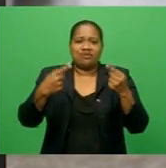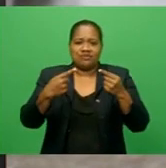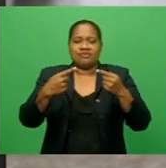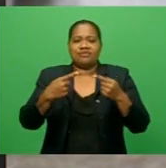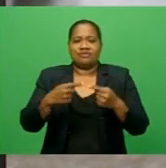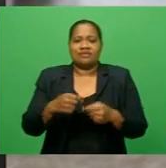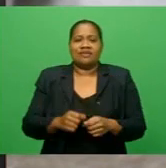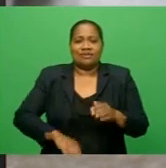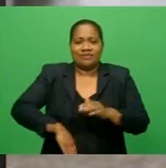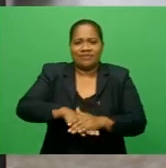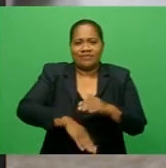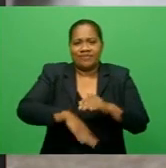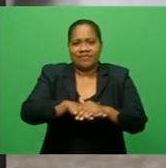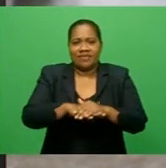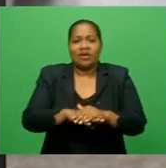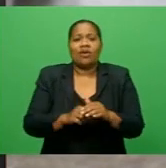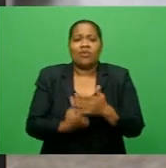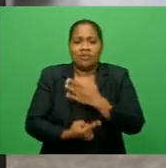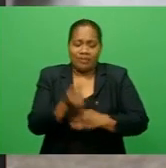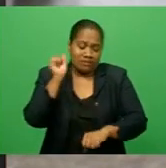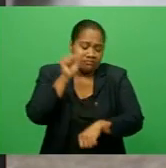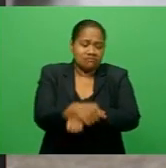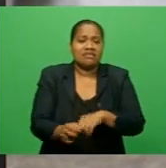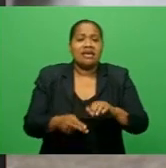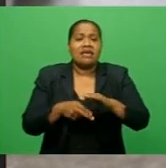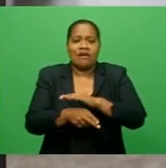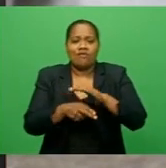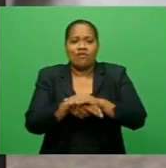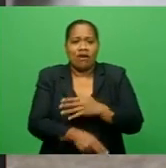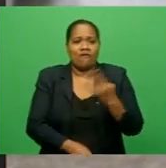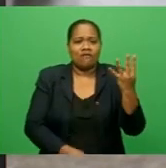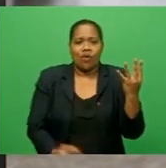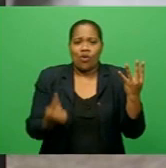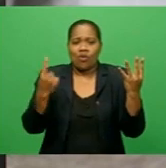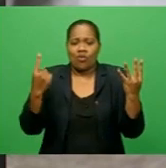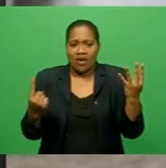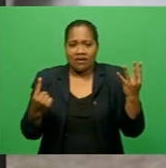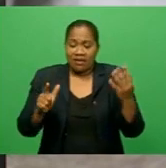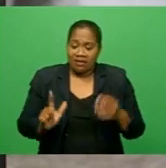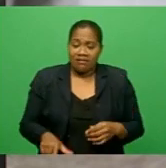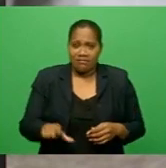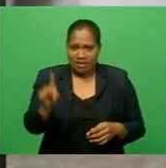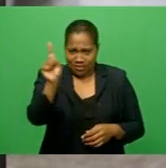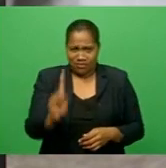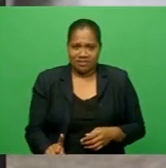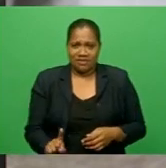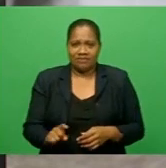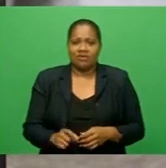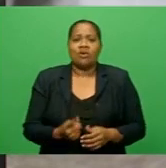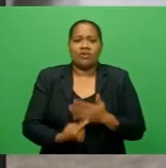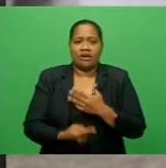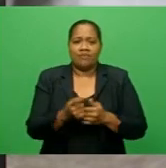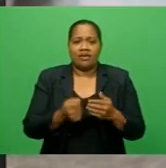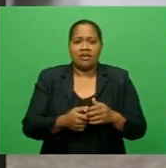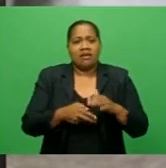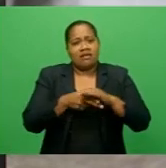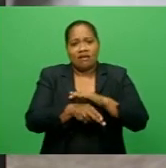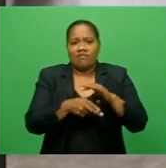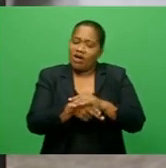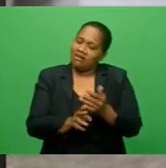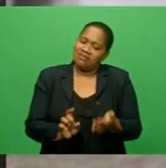Construction Navua 4-1 at Subrail Park in Lambasa today. The loss also rules Navua out of the